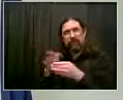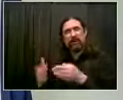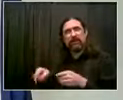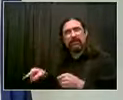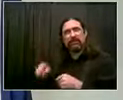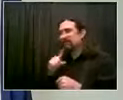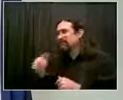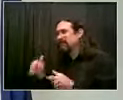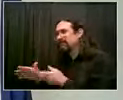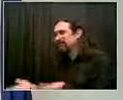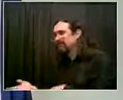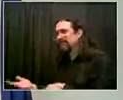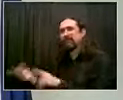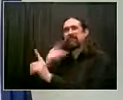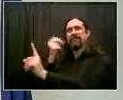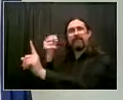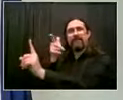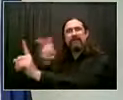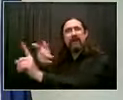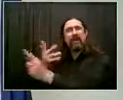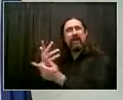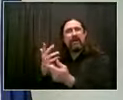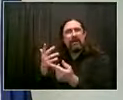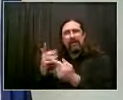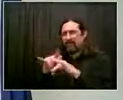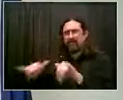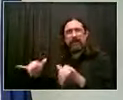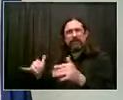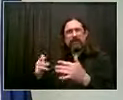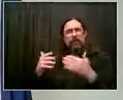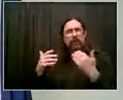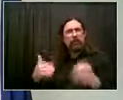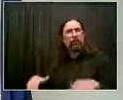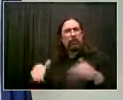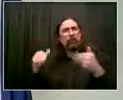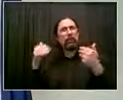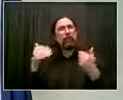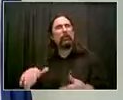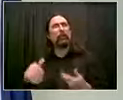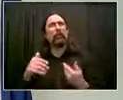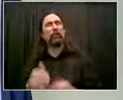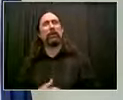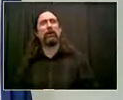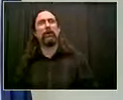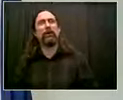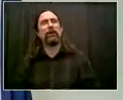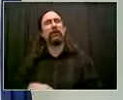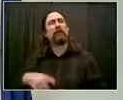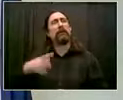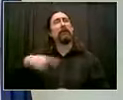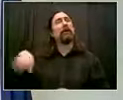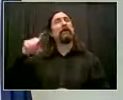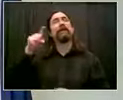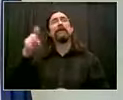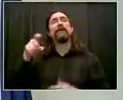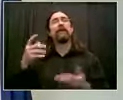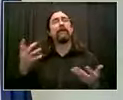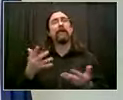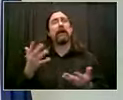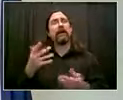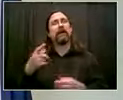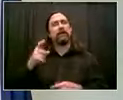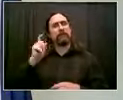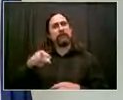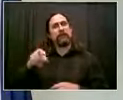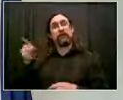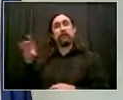go. In addition, I want to give credit to my colleagues in government, the assembly members who all spoke about that